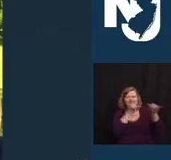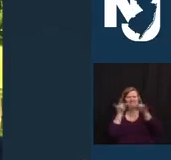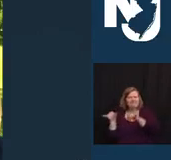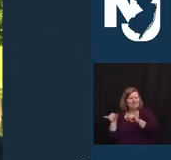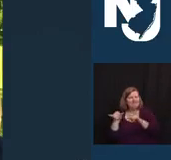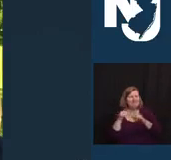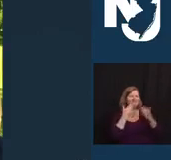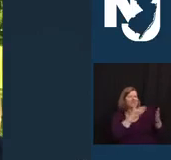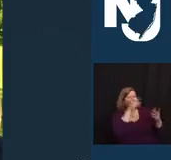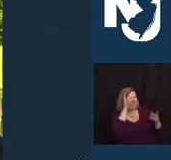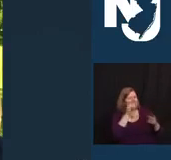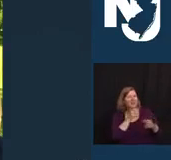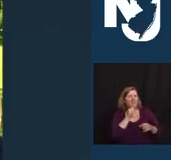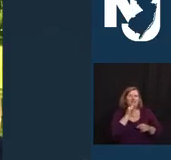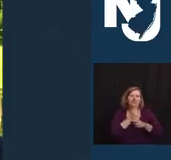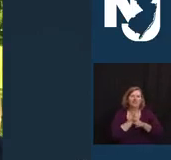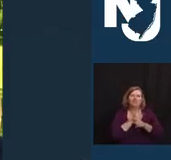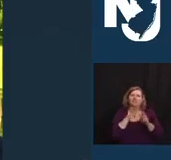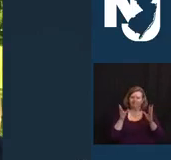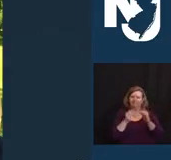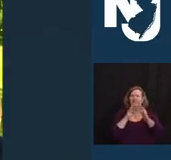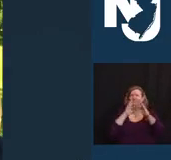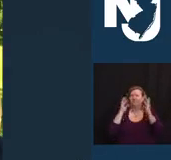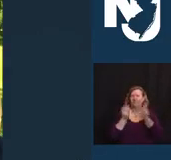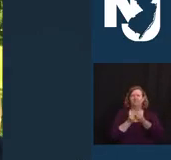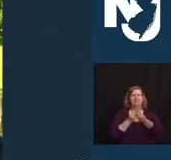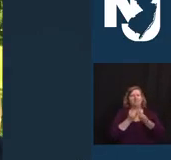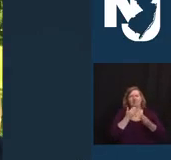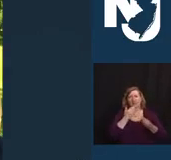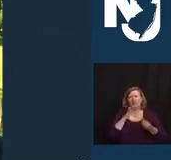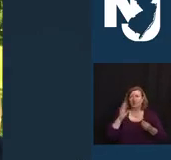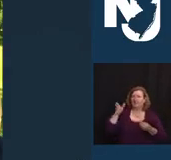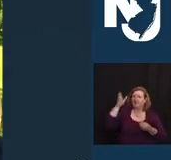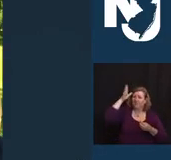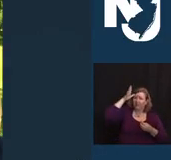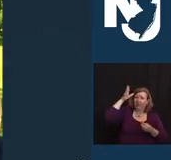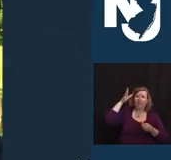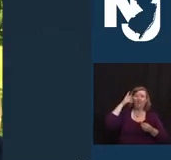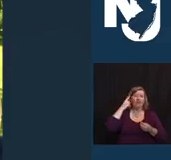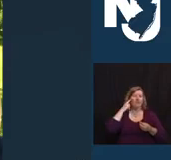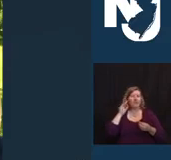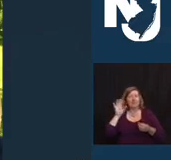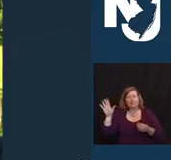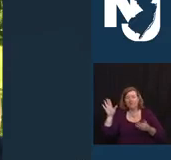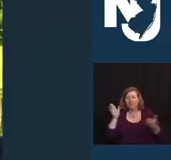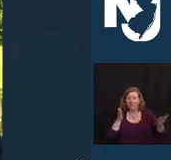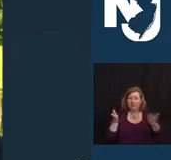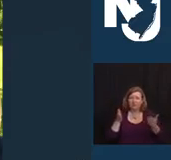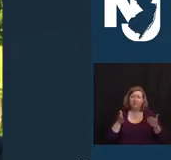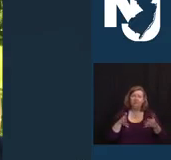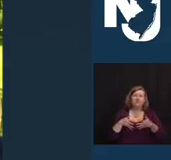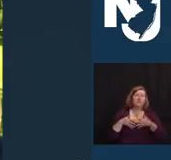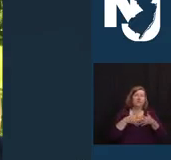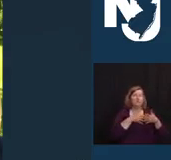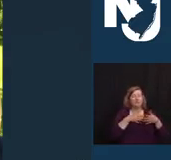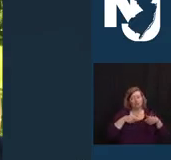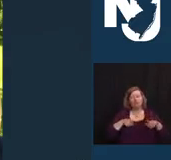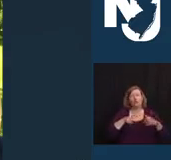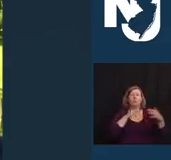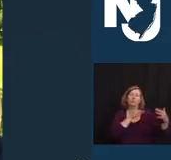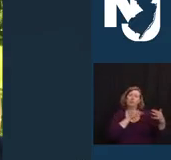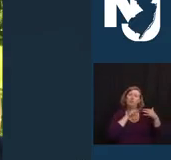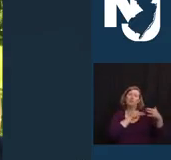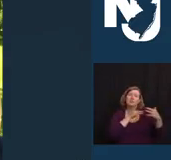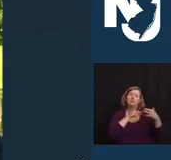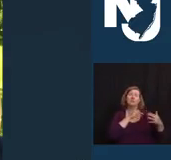and the entire family there. We thank your dad for his service both to our nation and to his community, and may God bless and